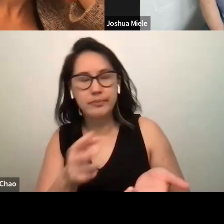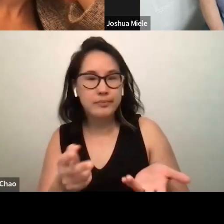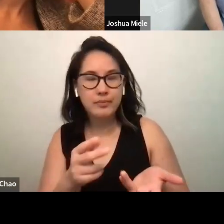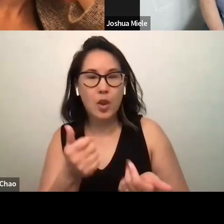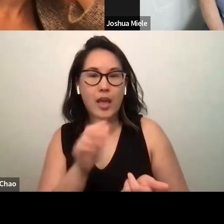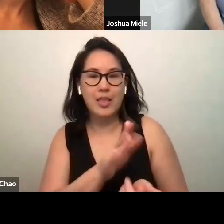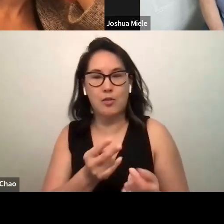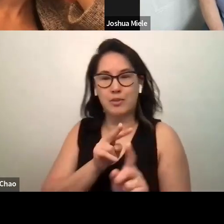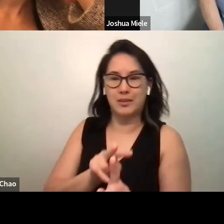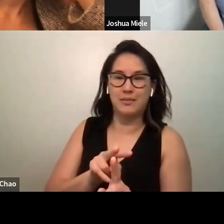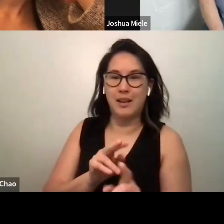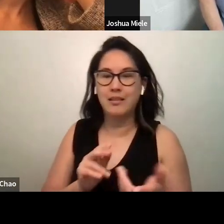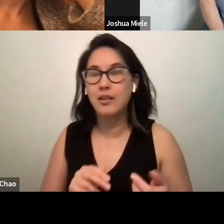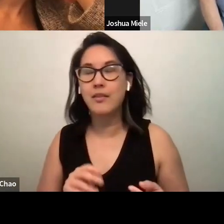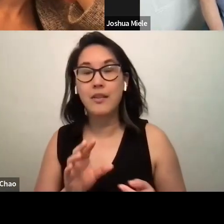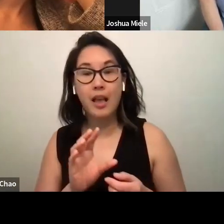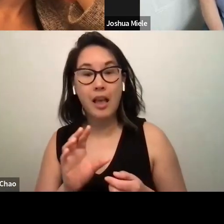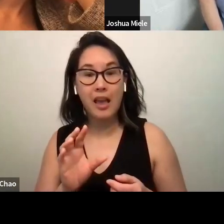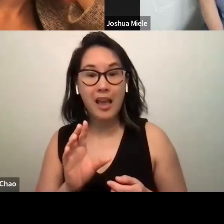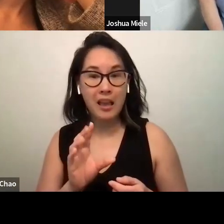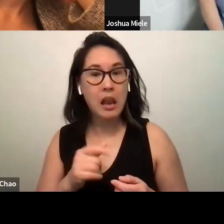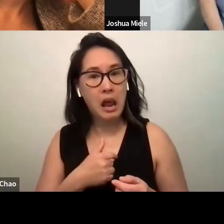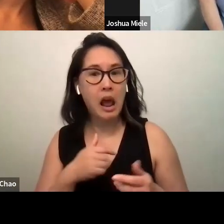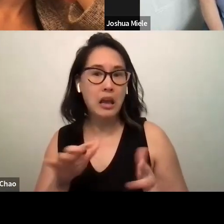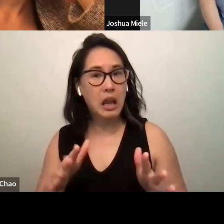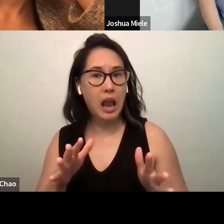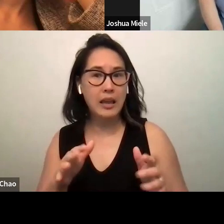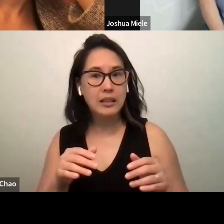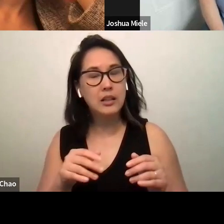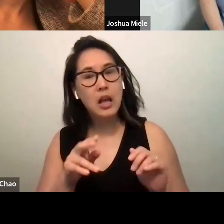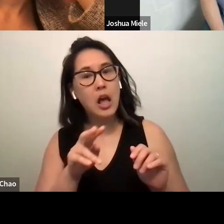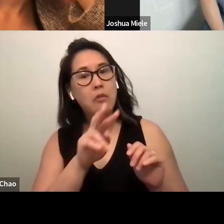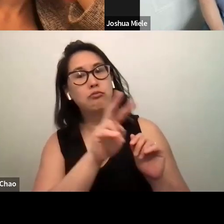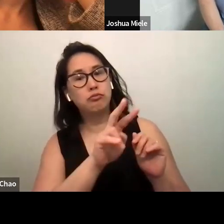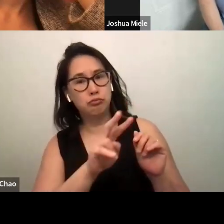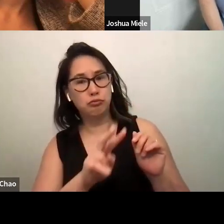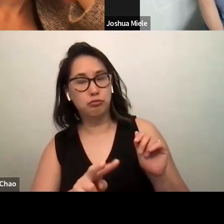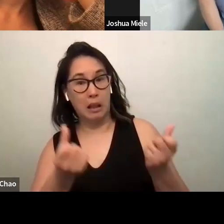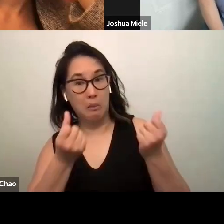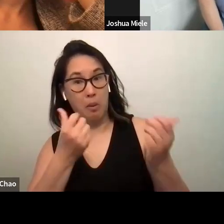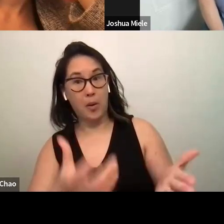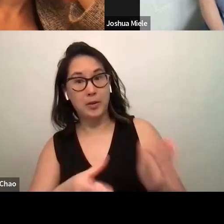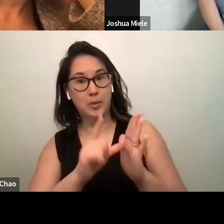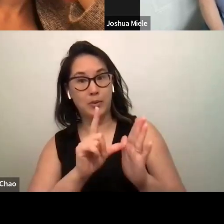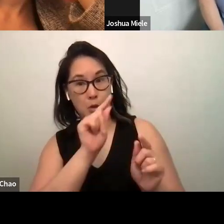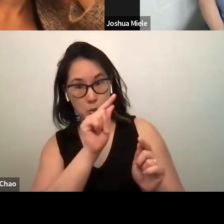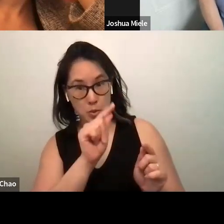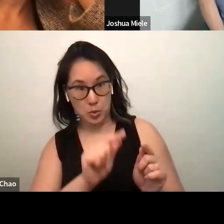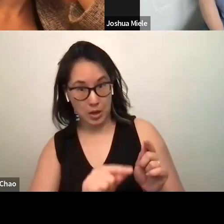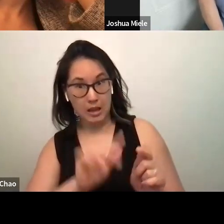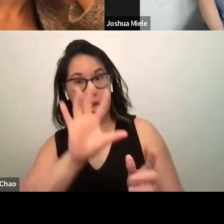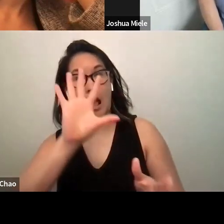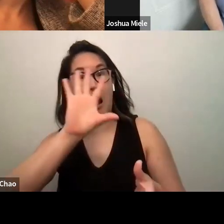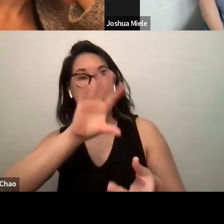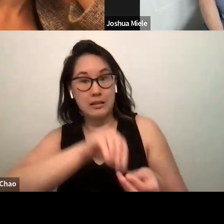perspective they were coming from, and I kind of assembled these multiple perspectives into a mosaic